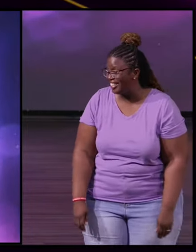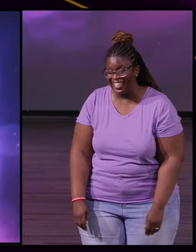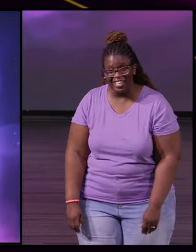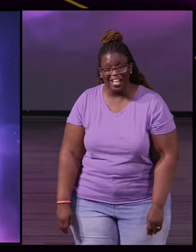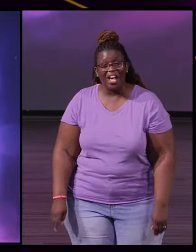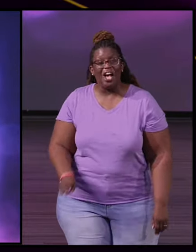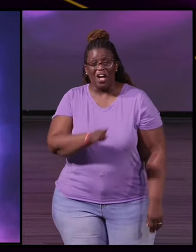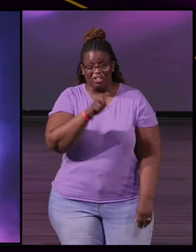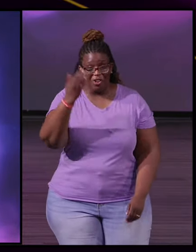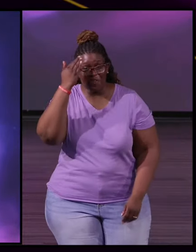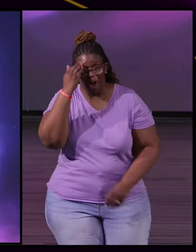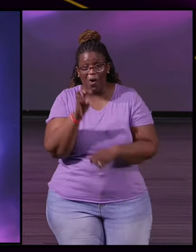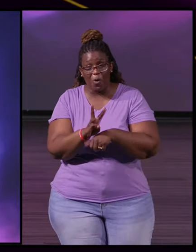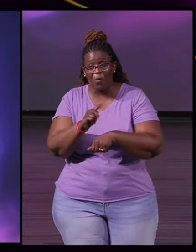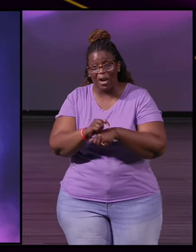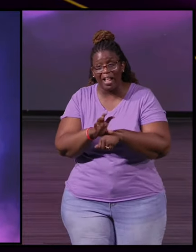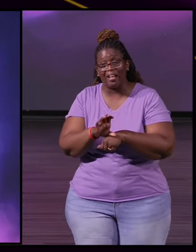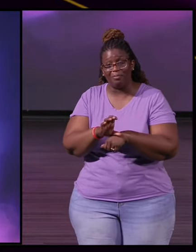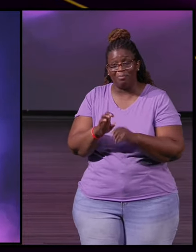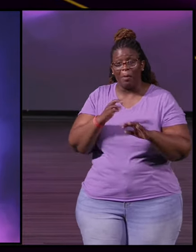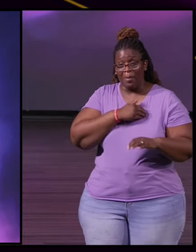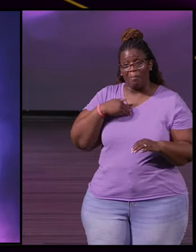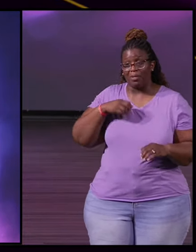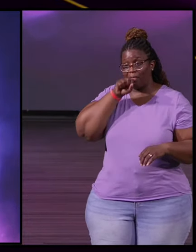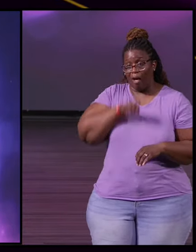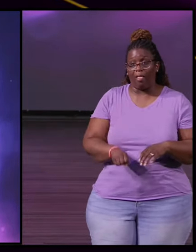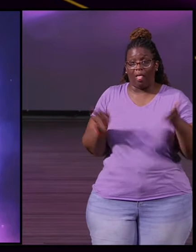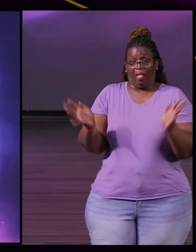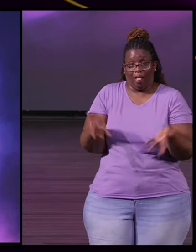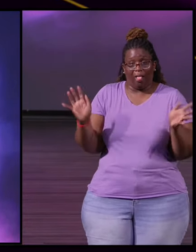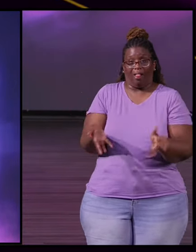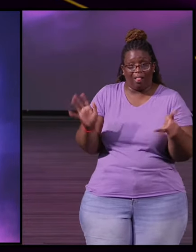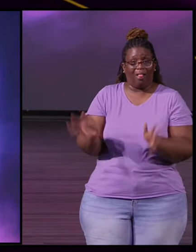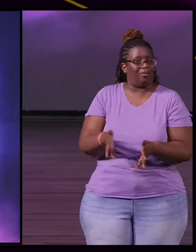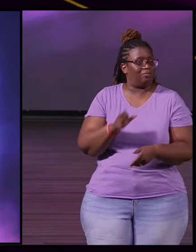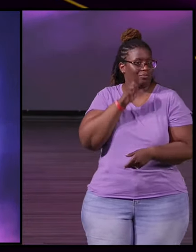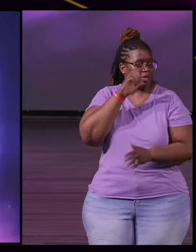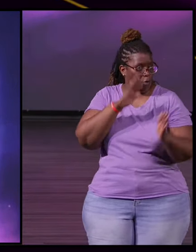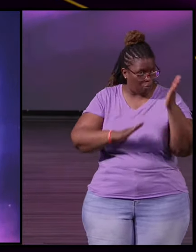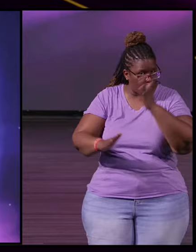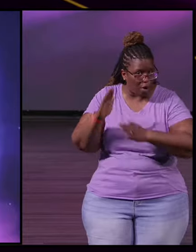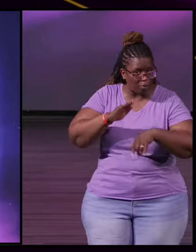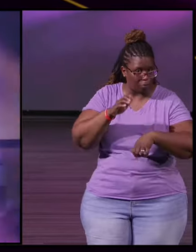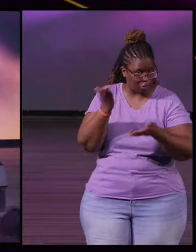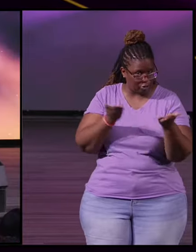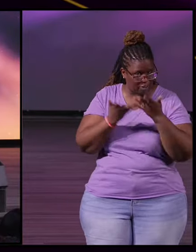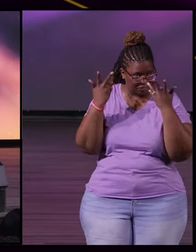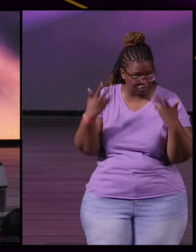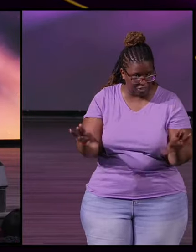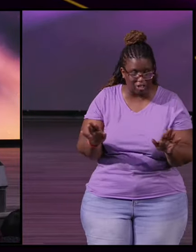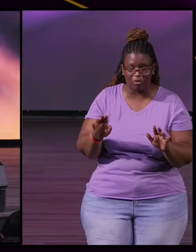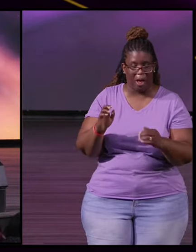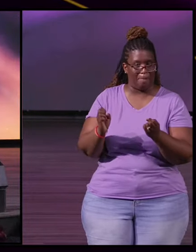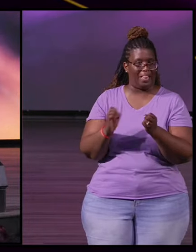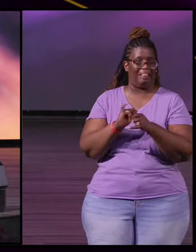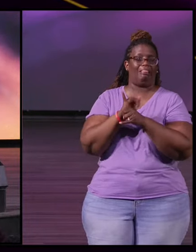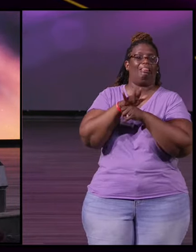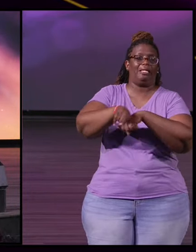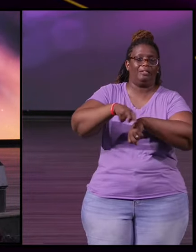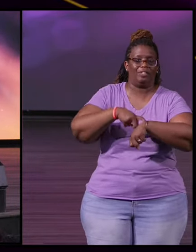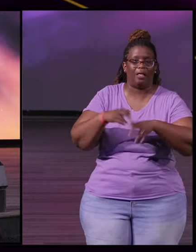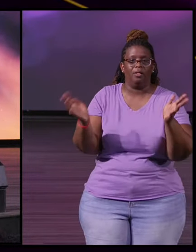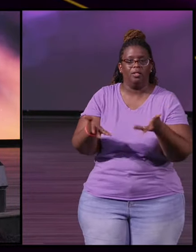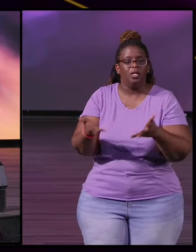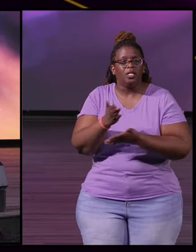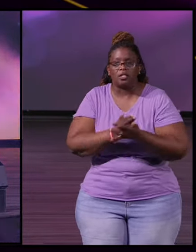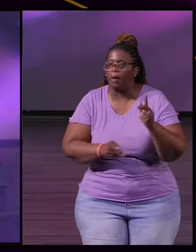Y'all know Word Eyes love to talk to each other. Don't worry, we got some time after service for that. I see y'all done walked all the way